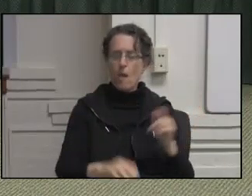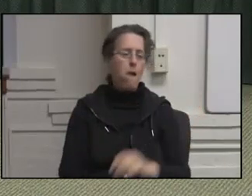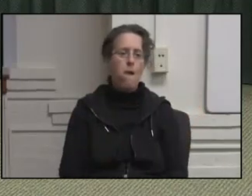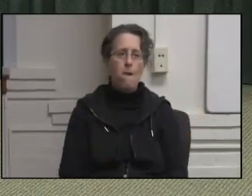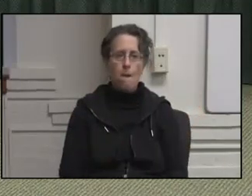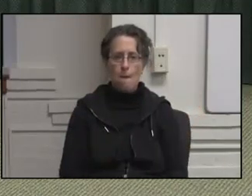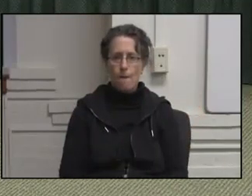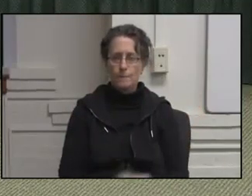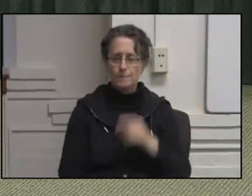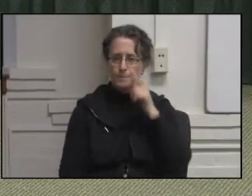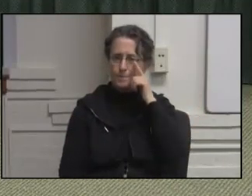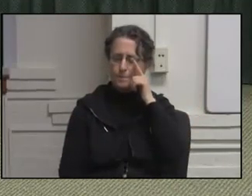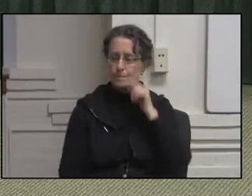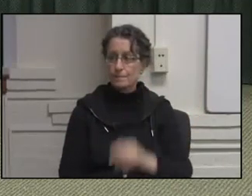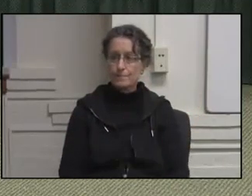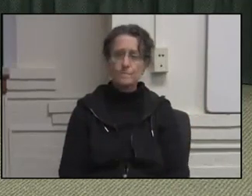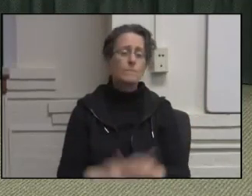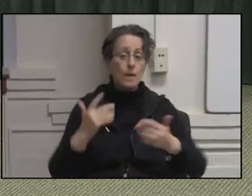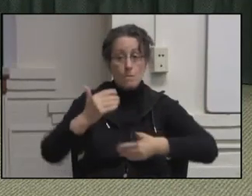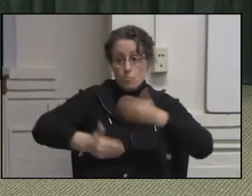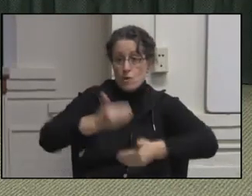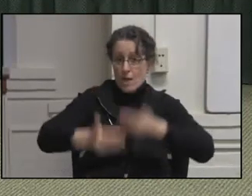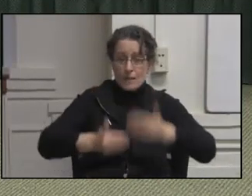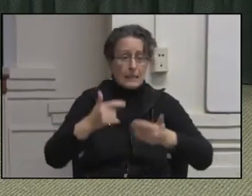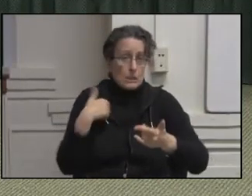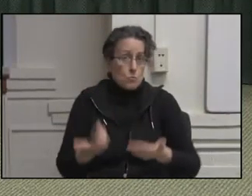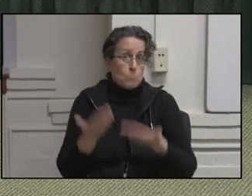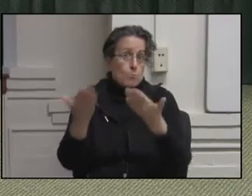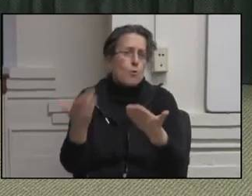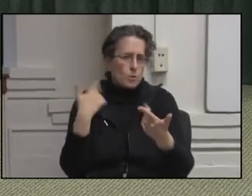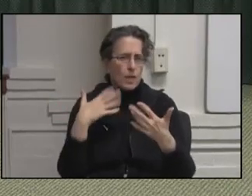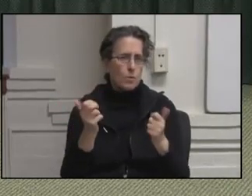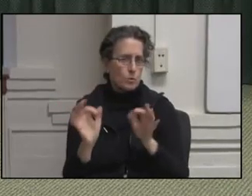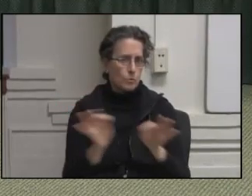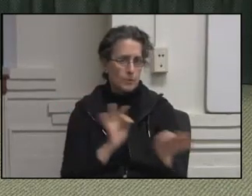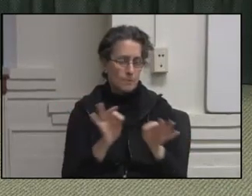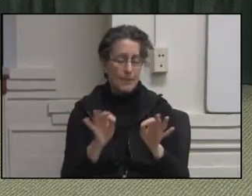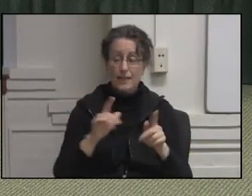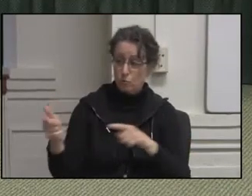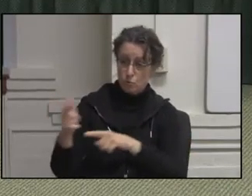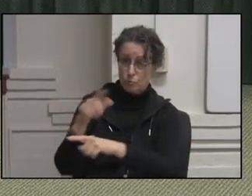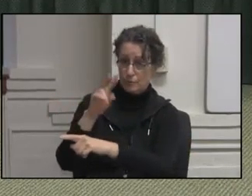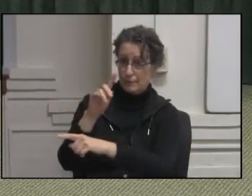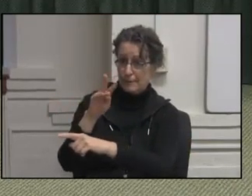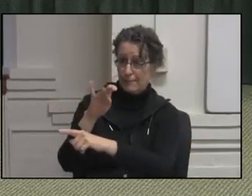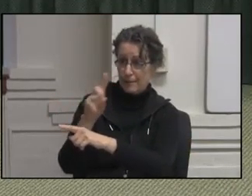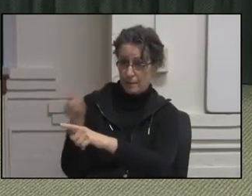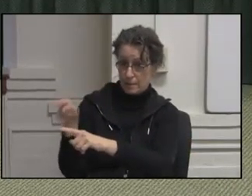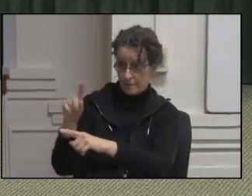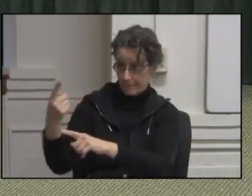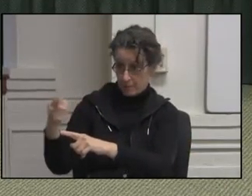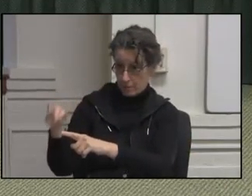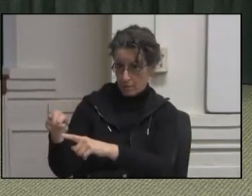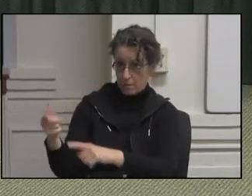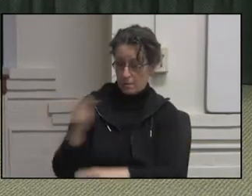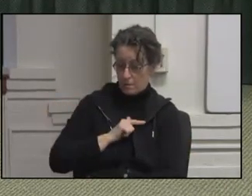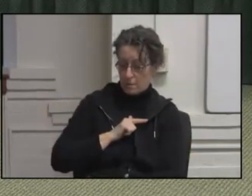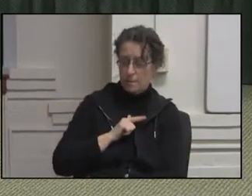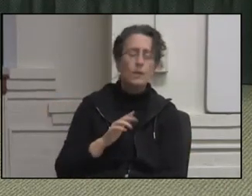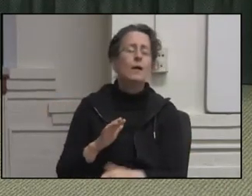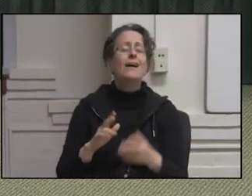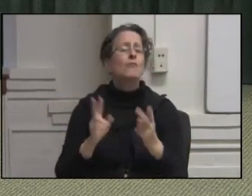I'd like to explain just the process that we're proposing, but if you want to go. Well, there are two